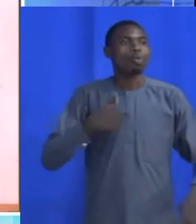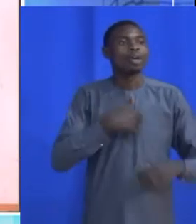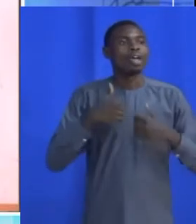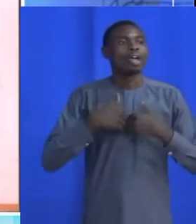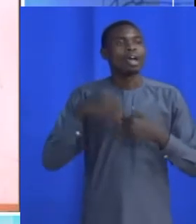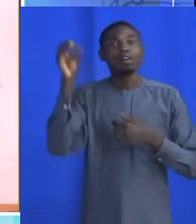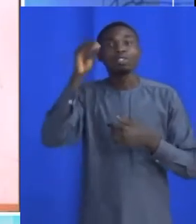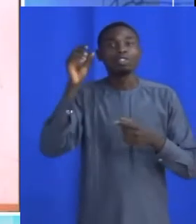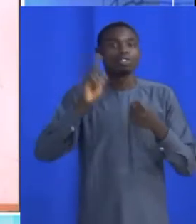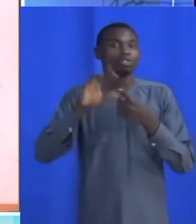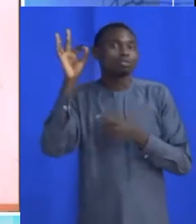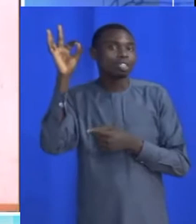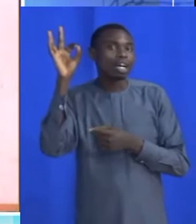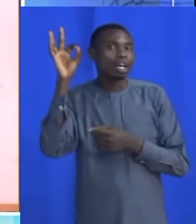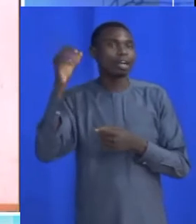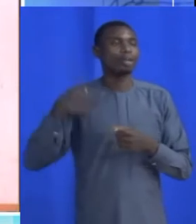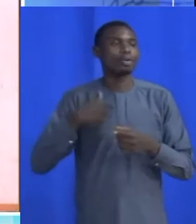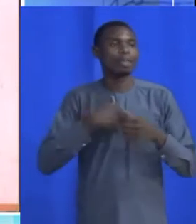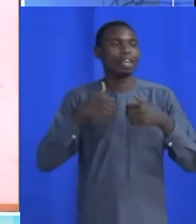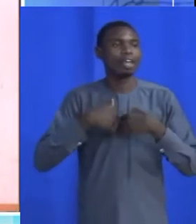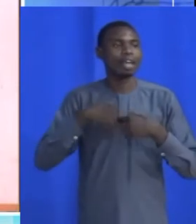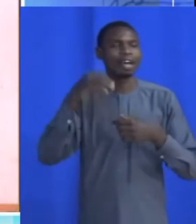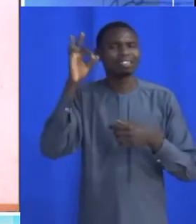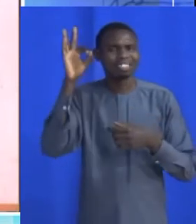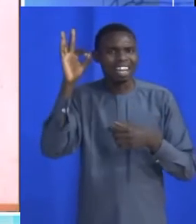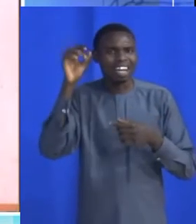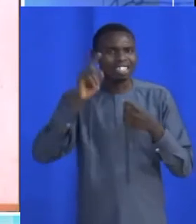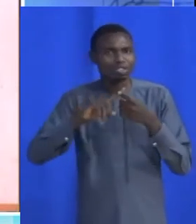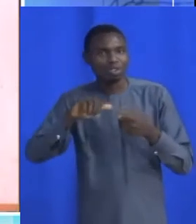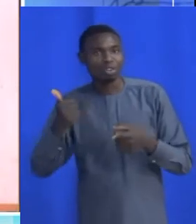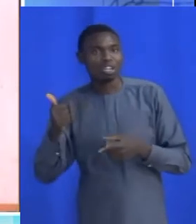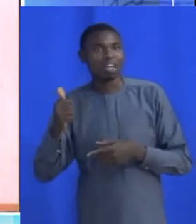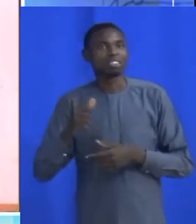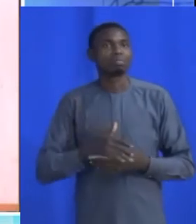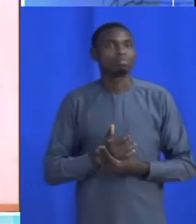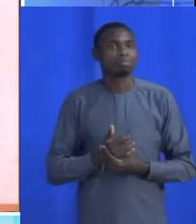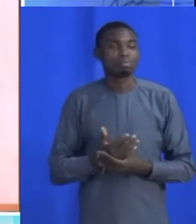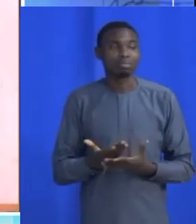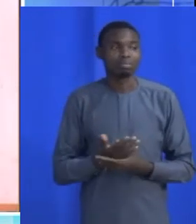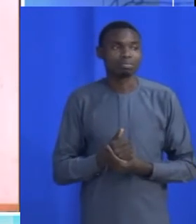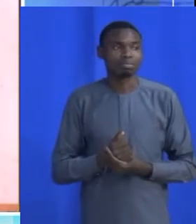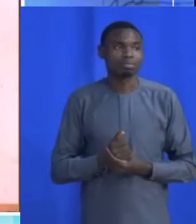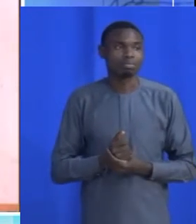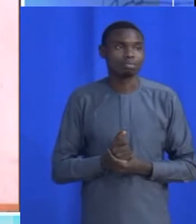test for any government to know, or for any country citizen to know whether the government